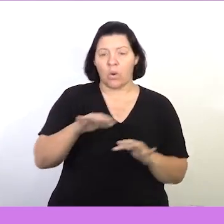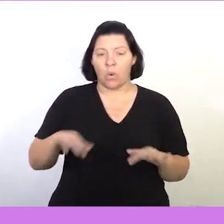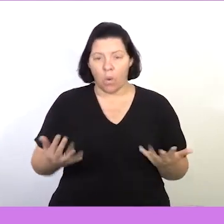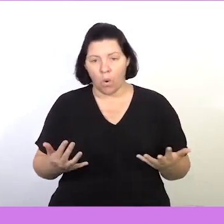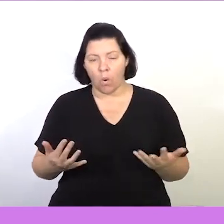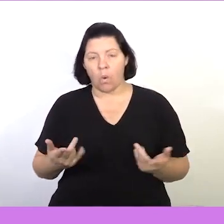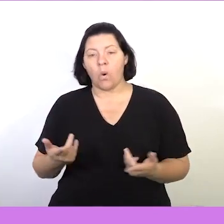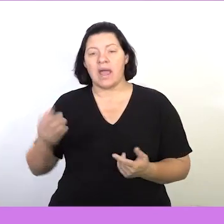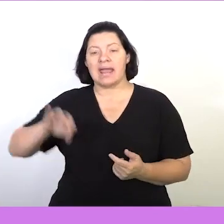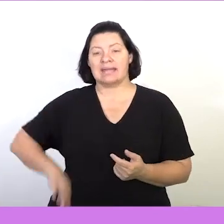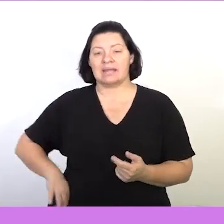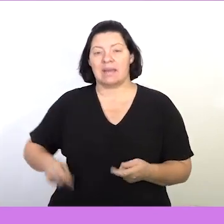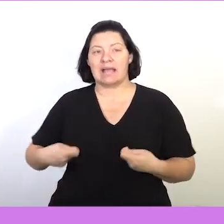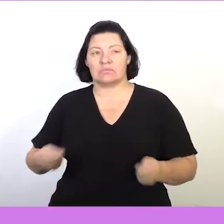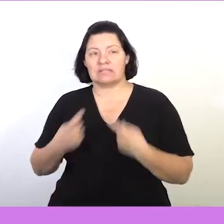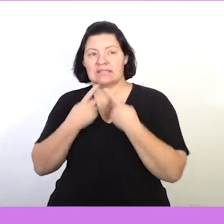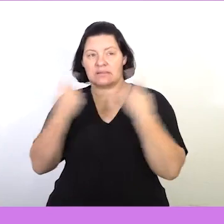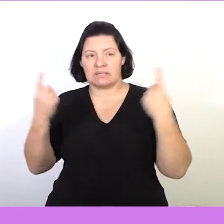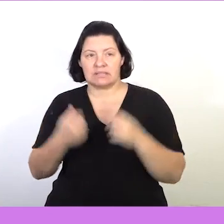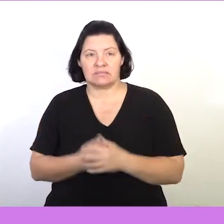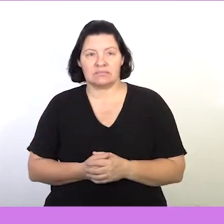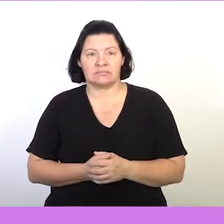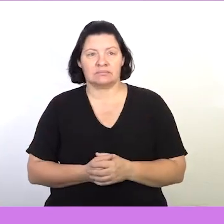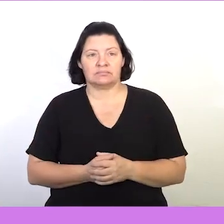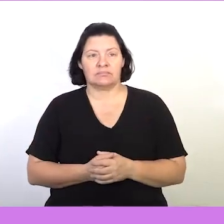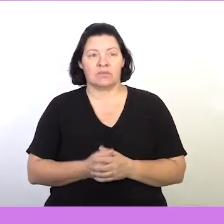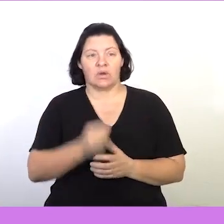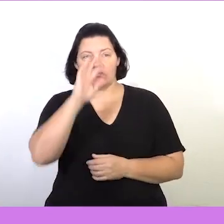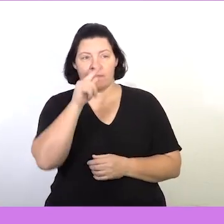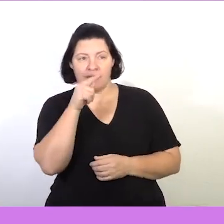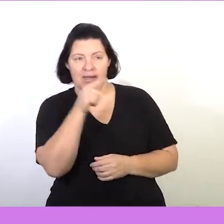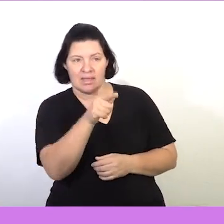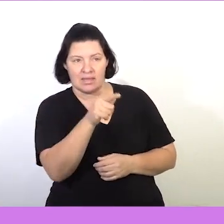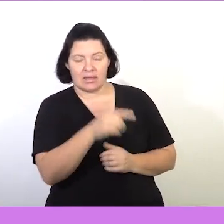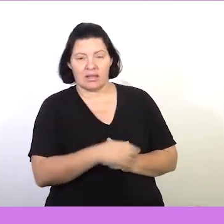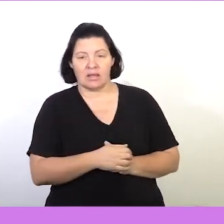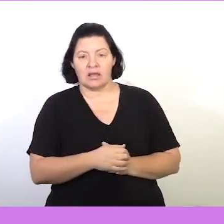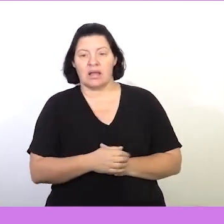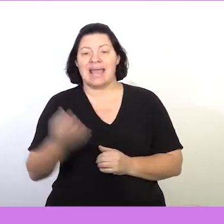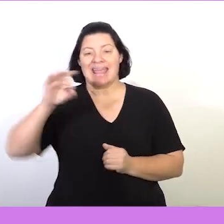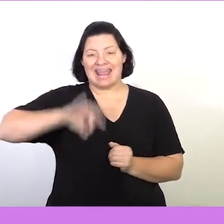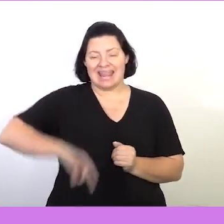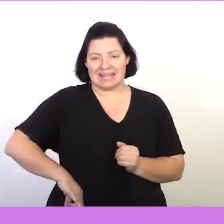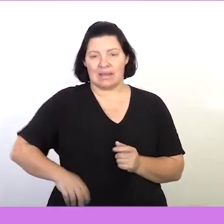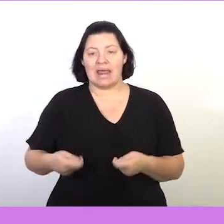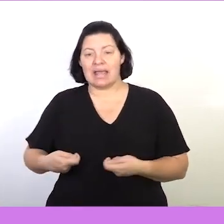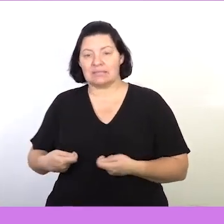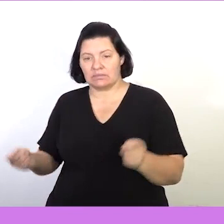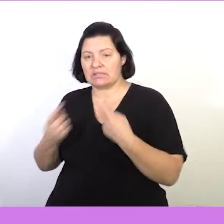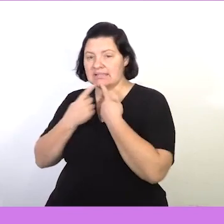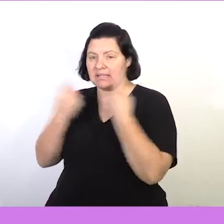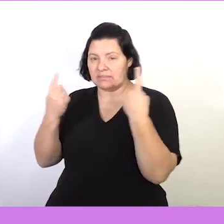is this a budget or an income and expenditure statement? Remember, this is now an income